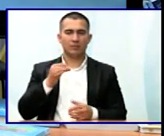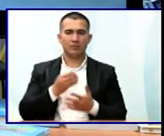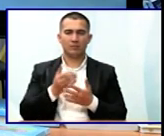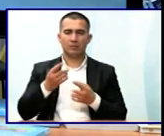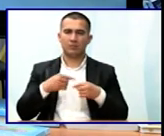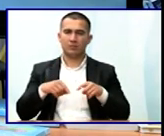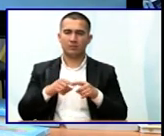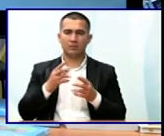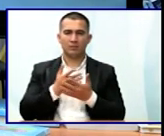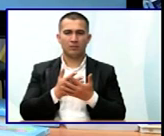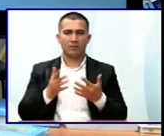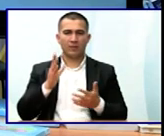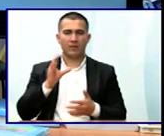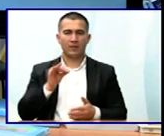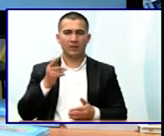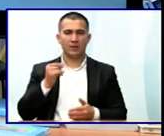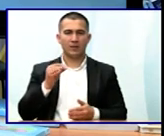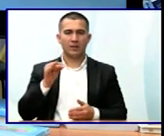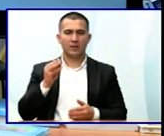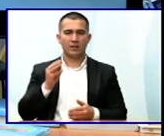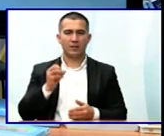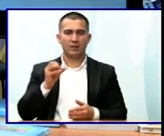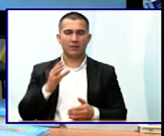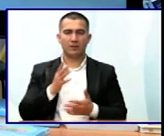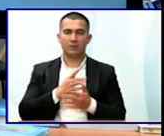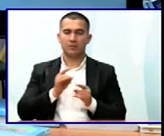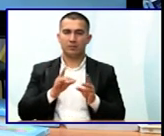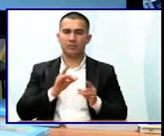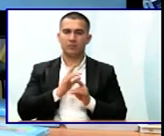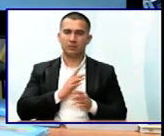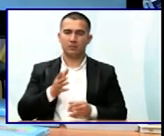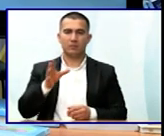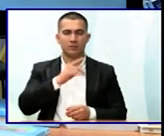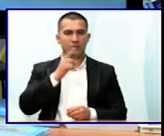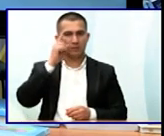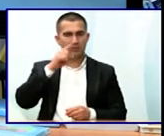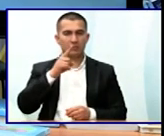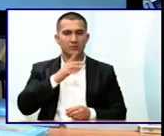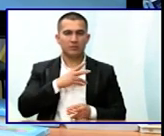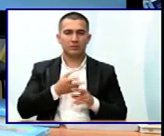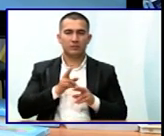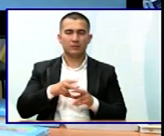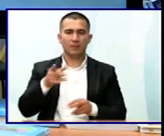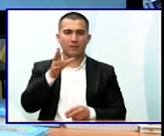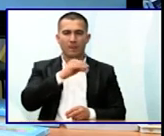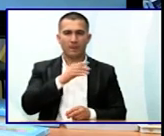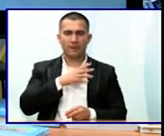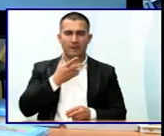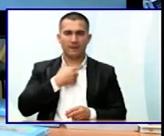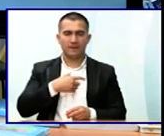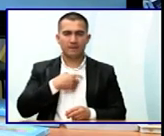vegetativ ko'payish usullari bilan bir qancha ma'lumotlarni bilib oldingiz. Siz o'zingiz uchun yana